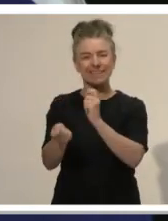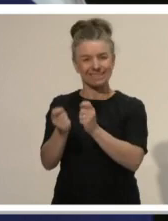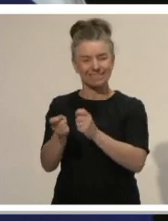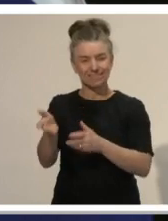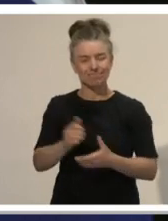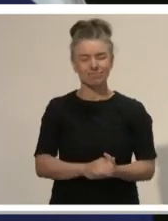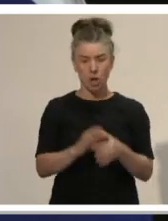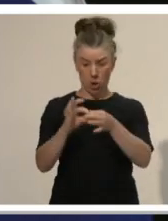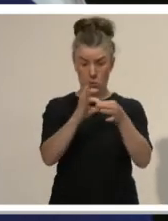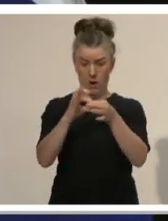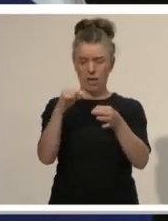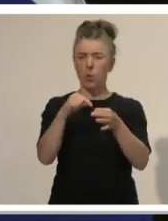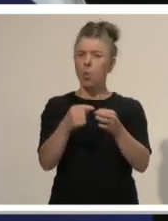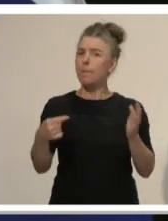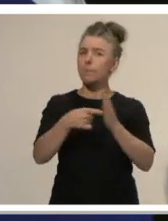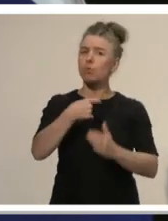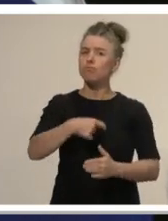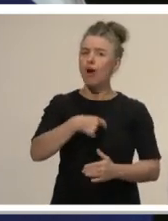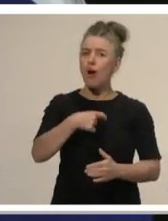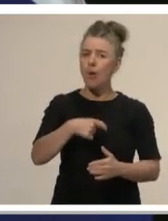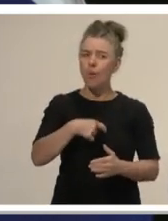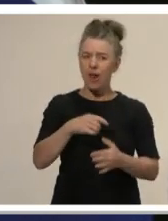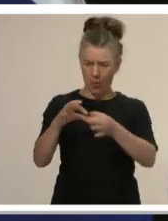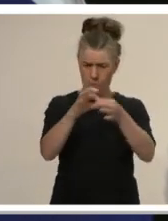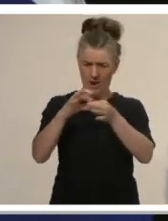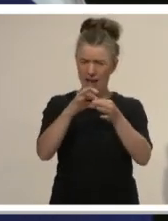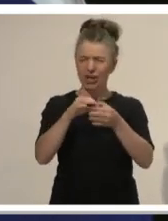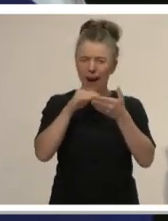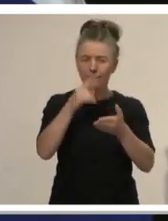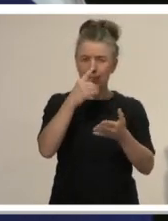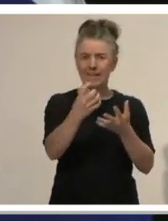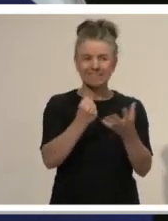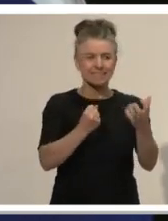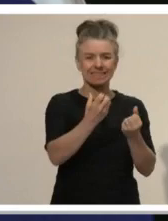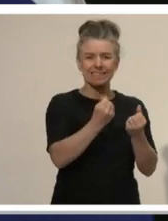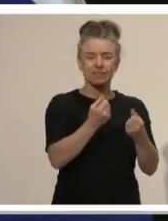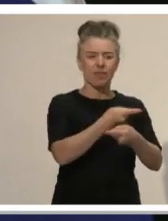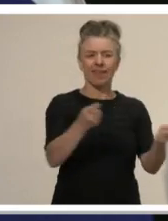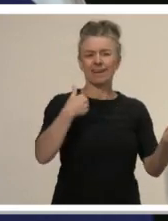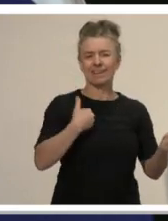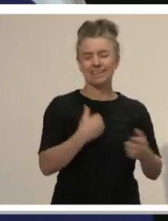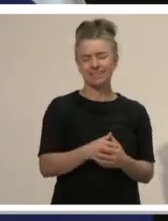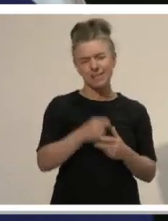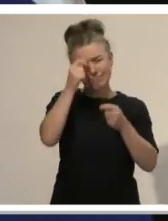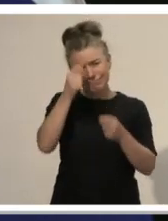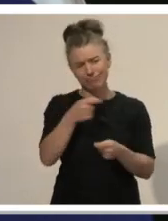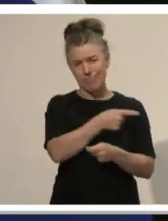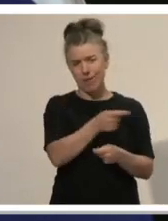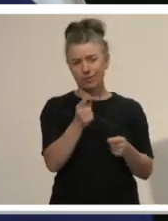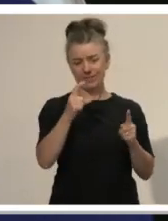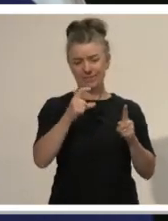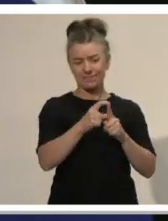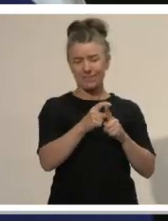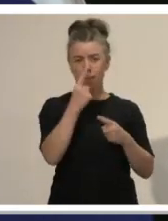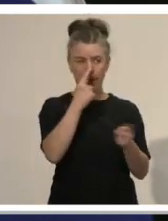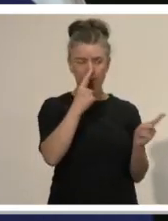what helps get what is required to those who need it most. And I do want to pass on my thanks to the amazing work that's been done